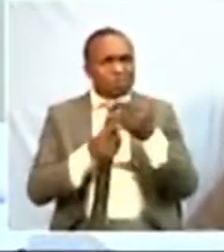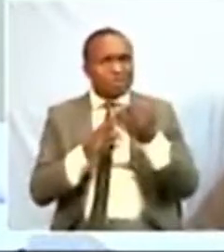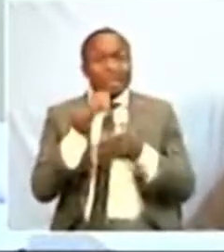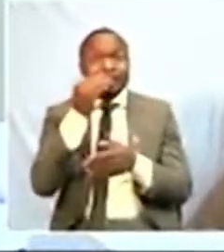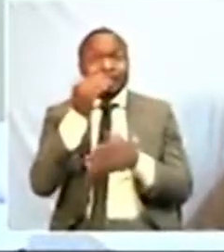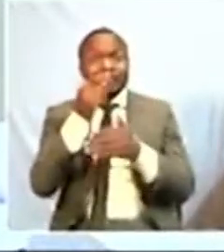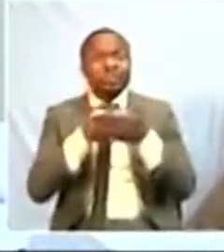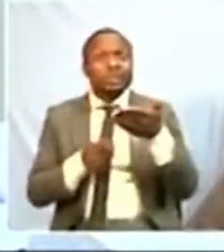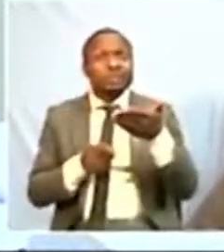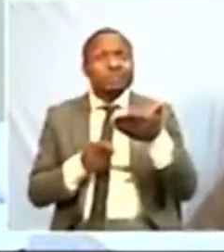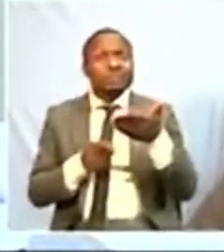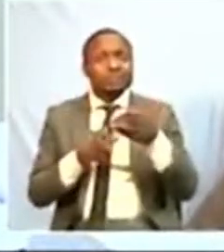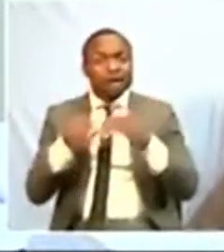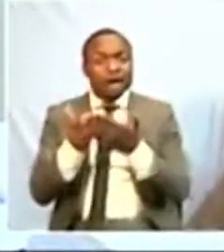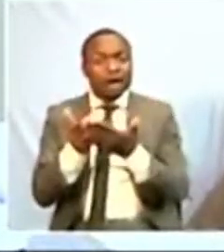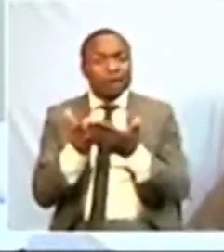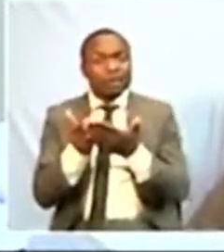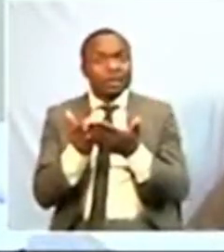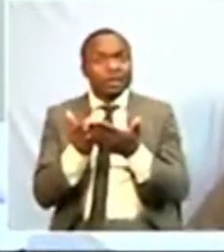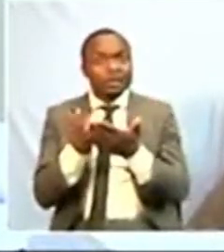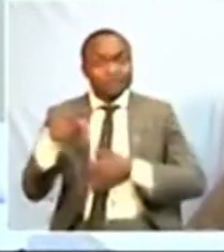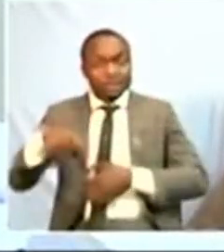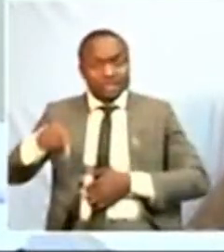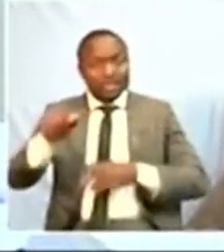eating? How are they surviving?